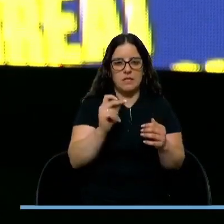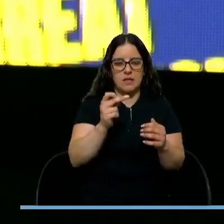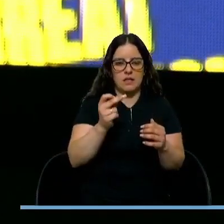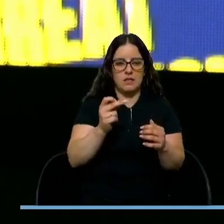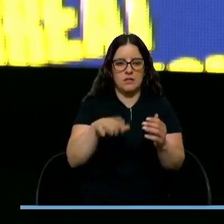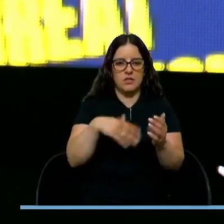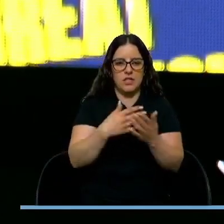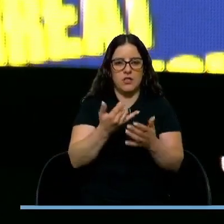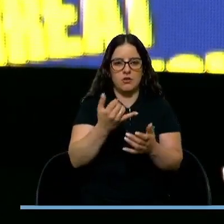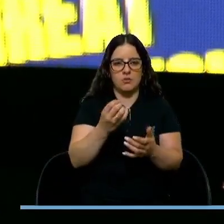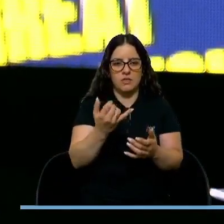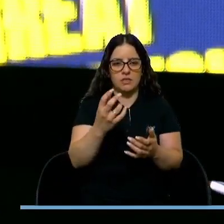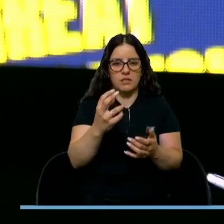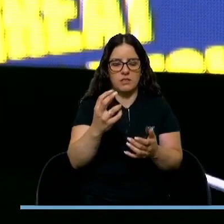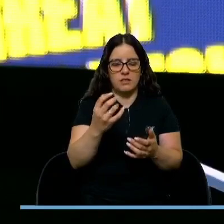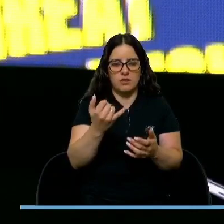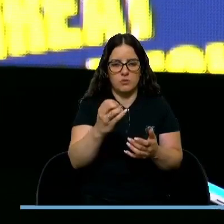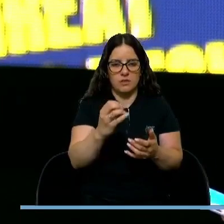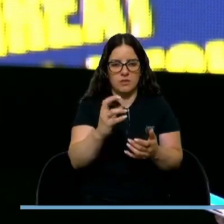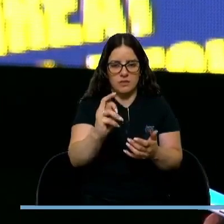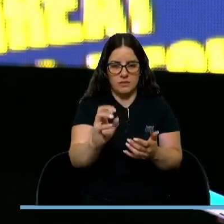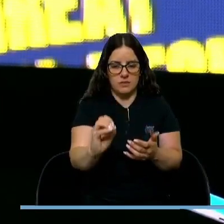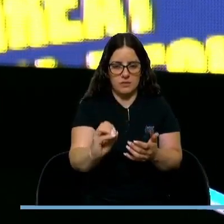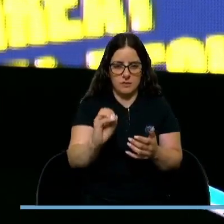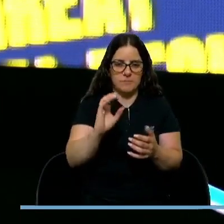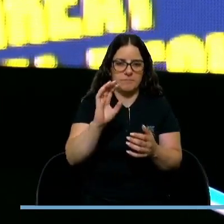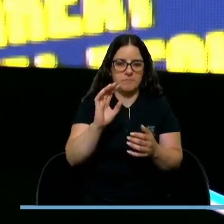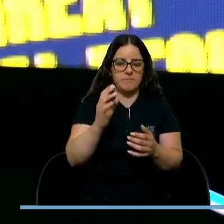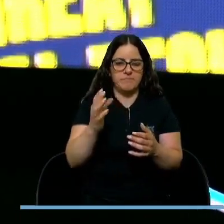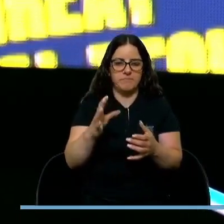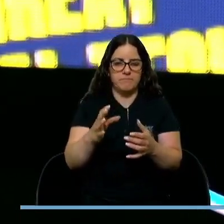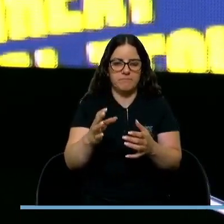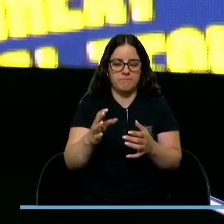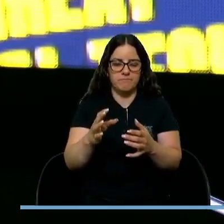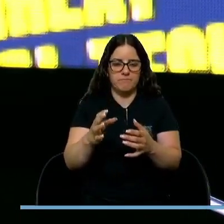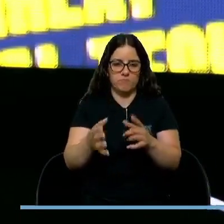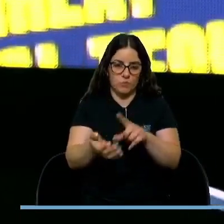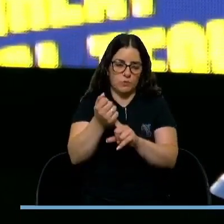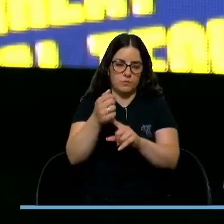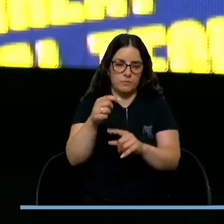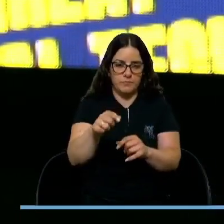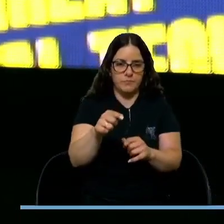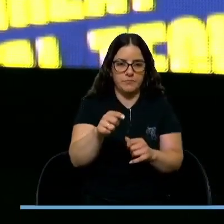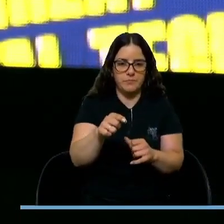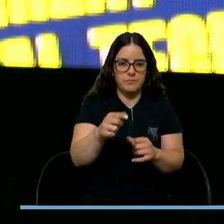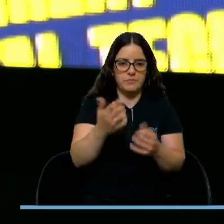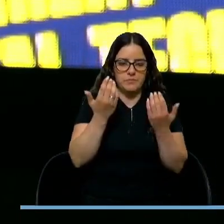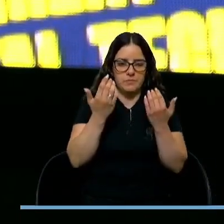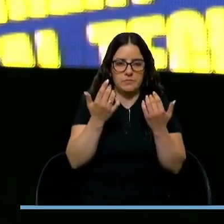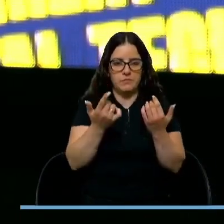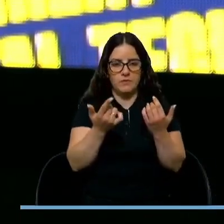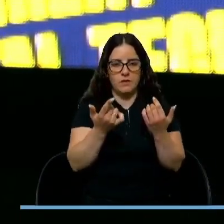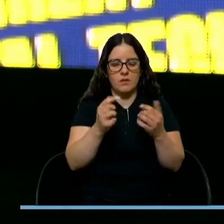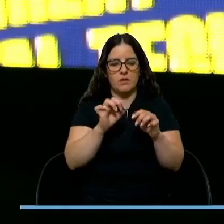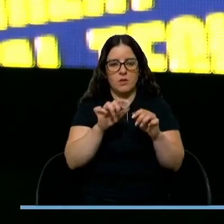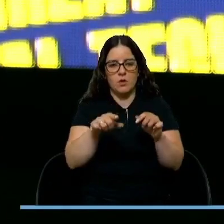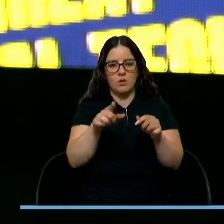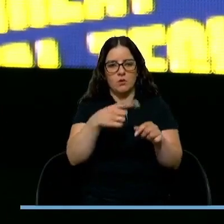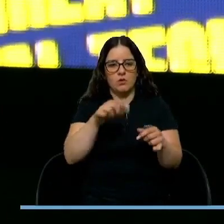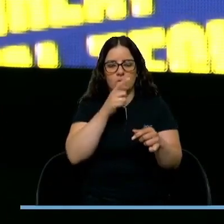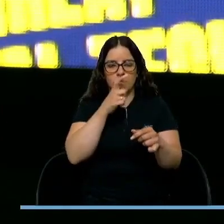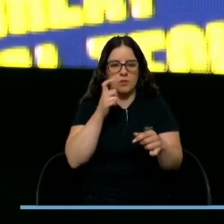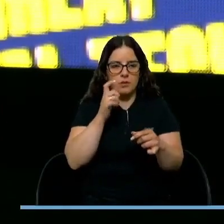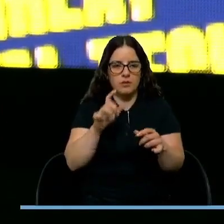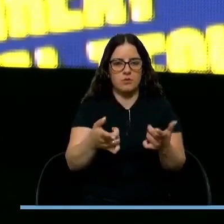7 years for 2030 to be achieved. And we have a strong commitment with society, our